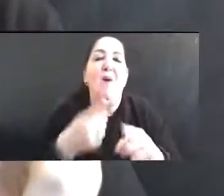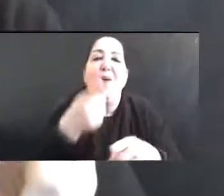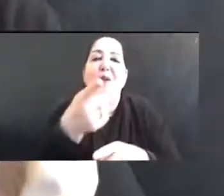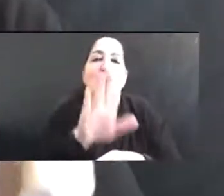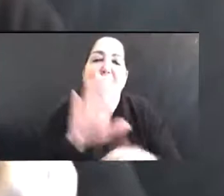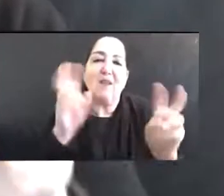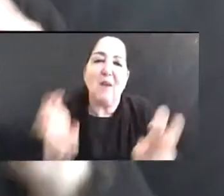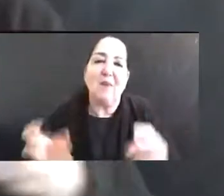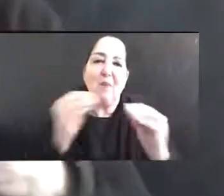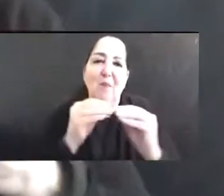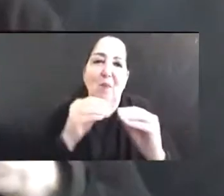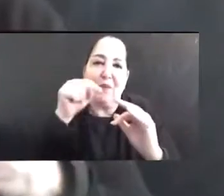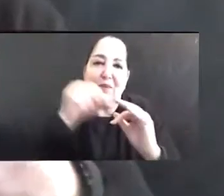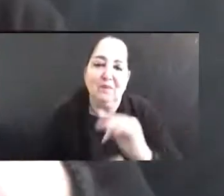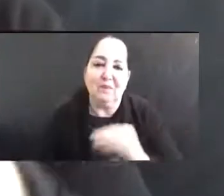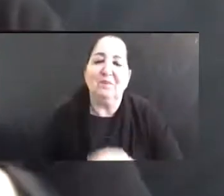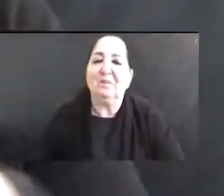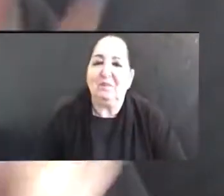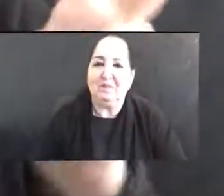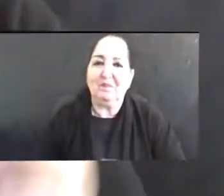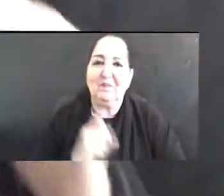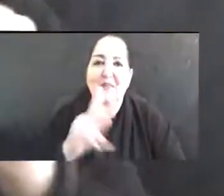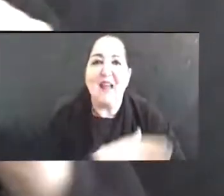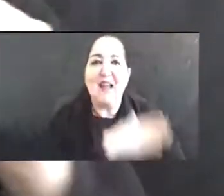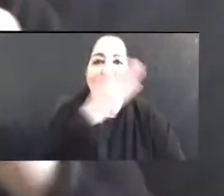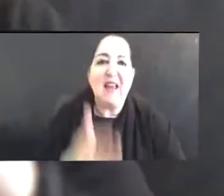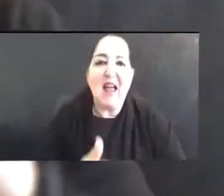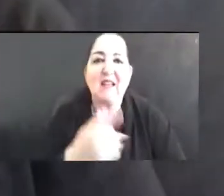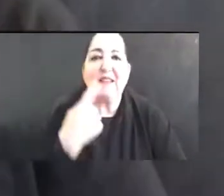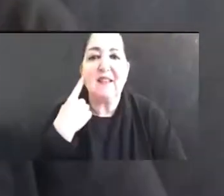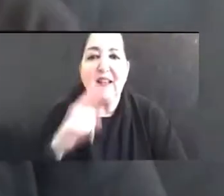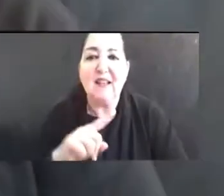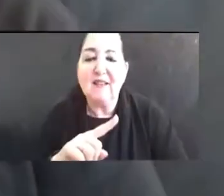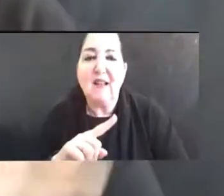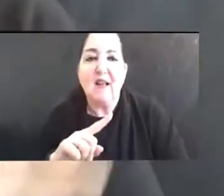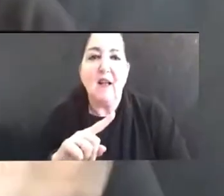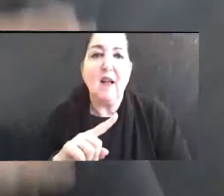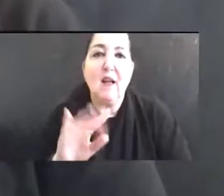that you brought up. Emeka of Okereke is next.